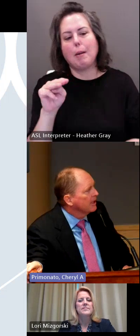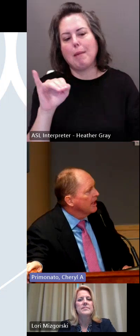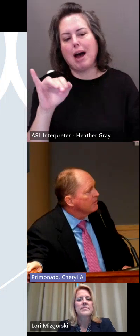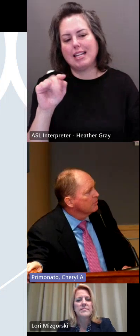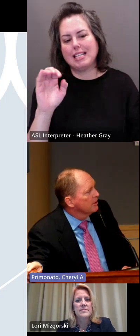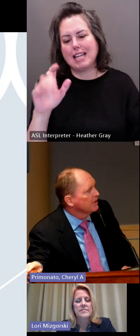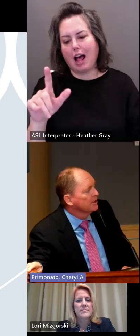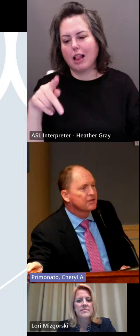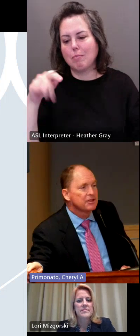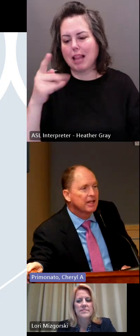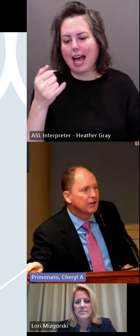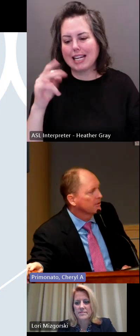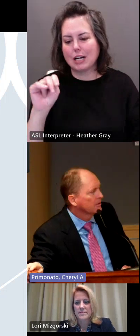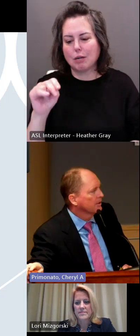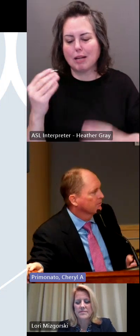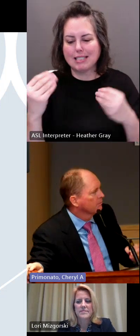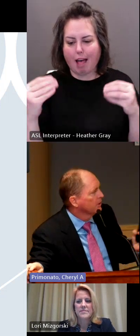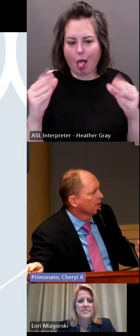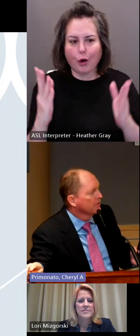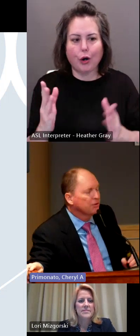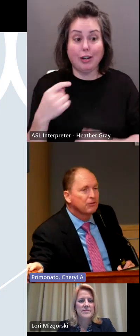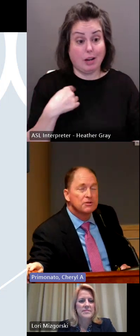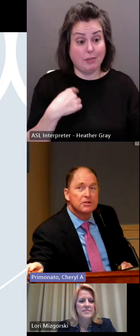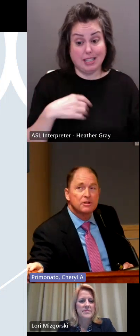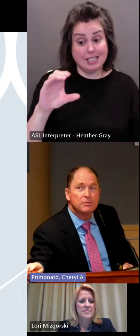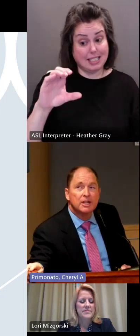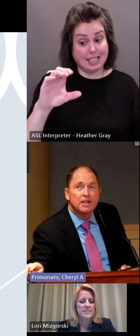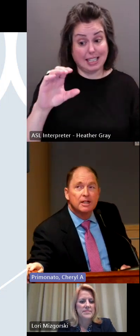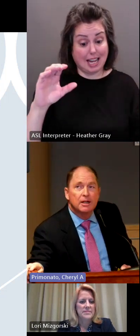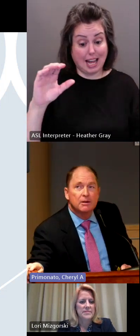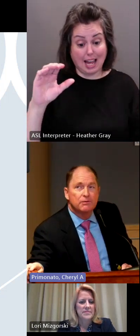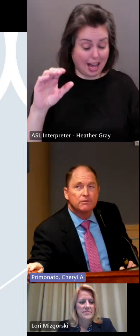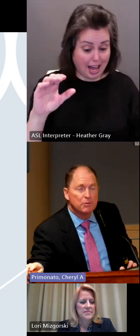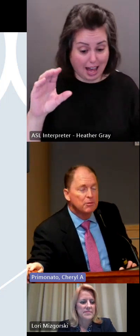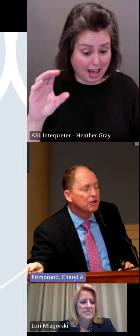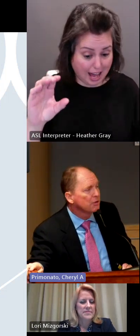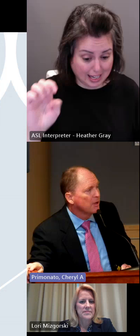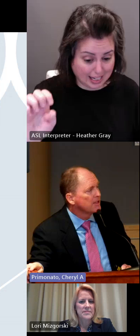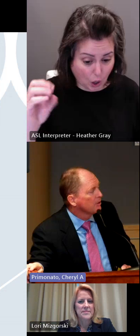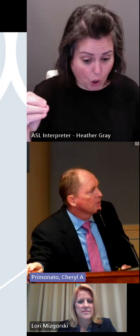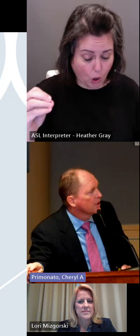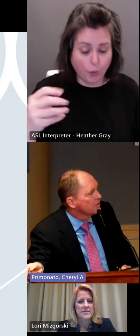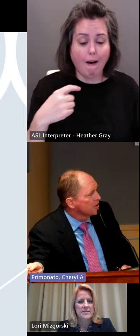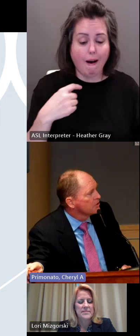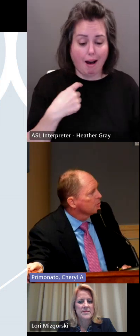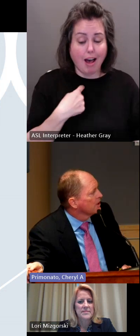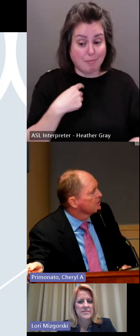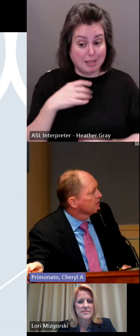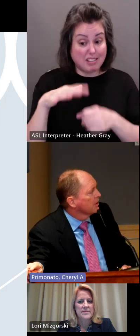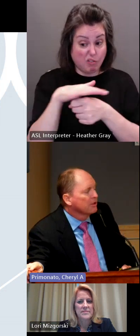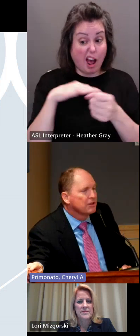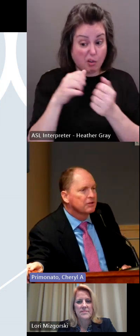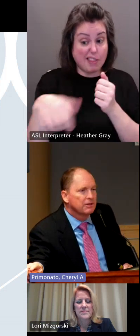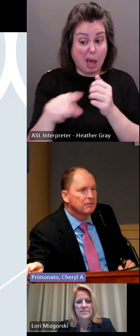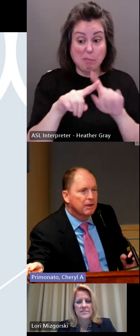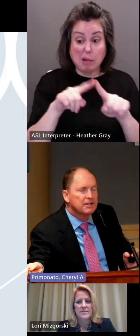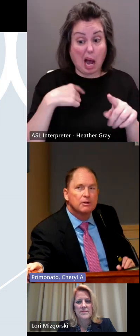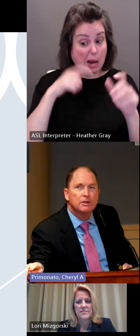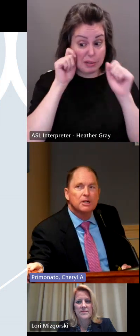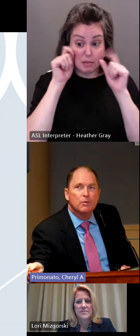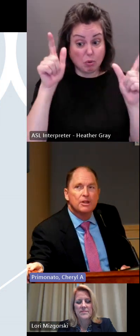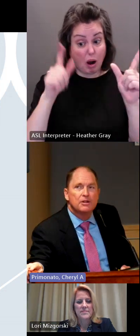And I have to admit, as a CIO, I've been around a few phone systems, familiar with Mitel, but I was very surprised that they won this,